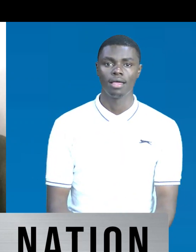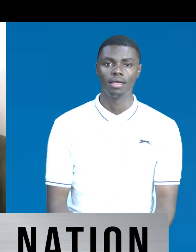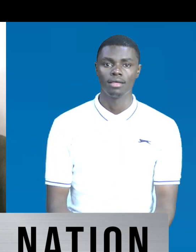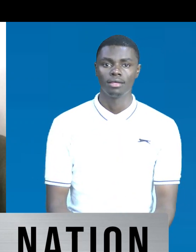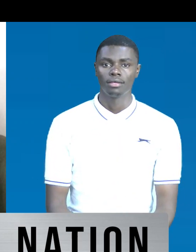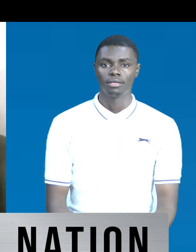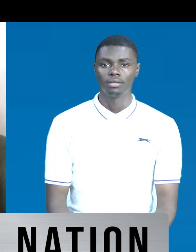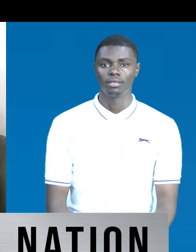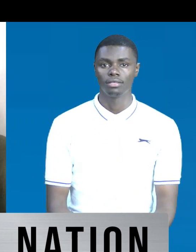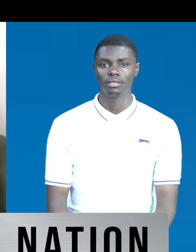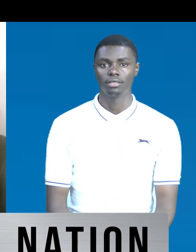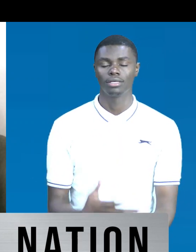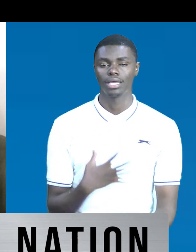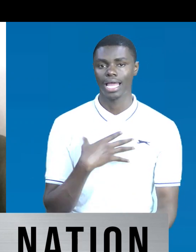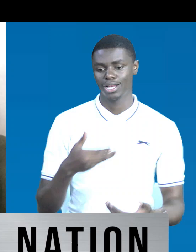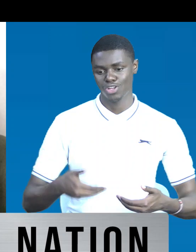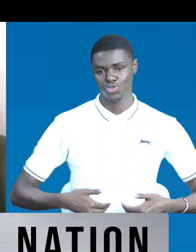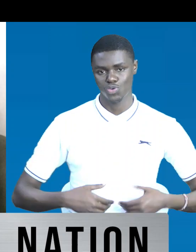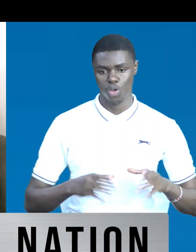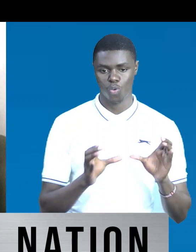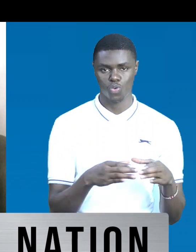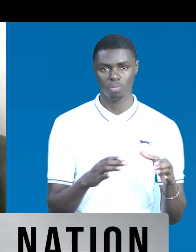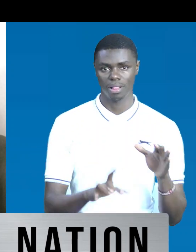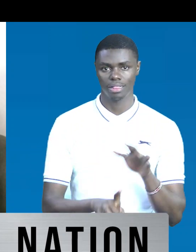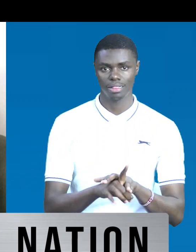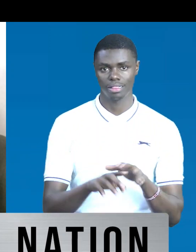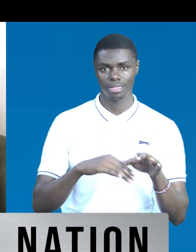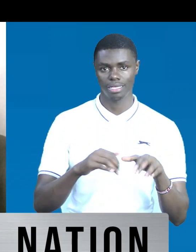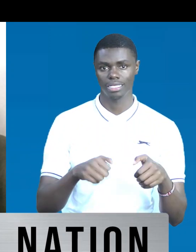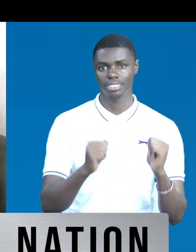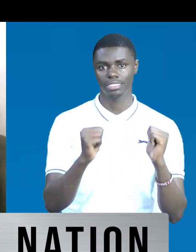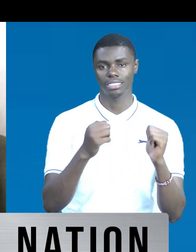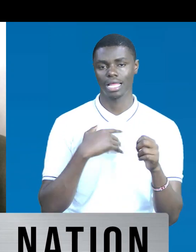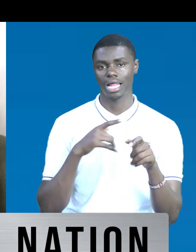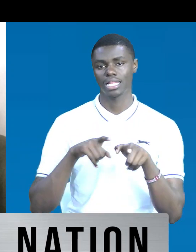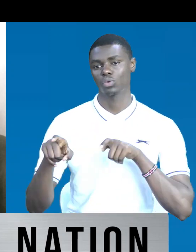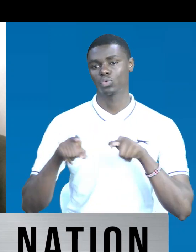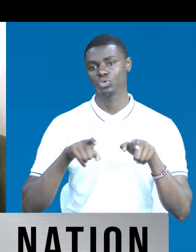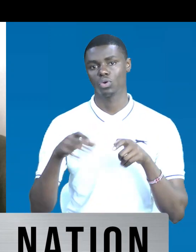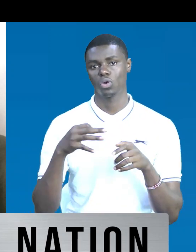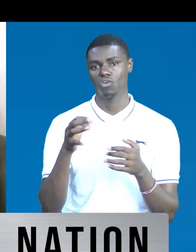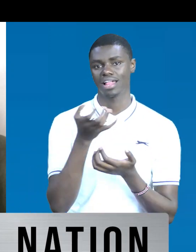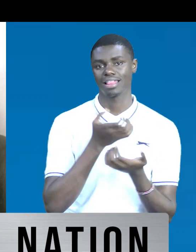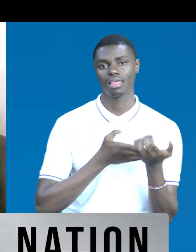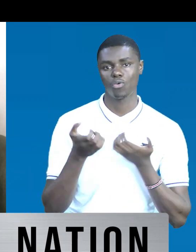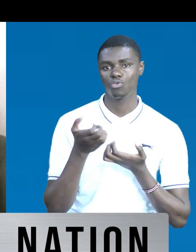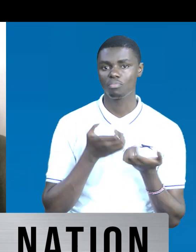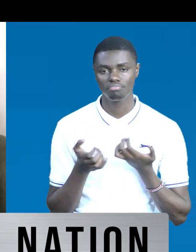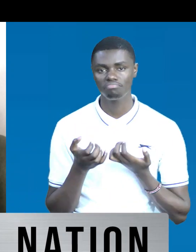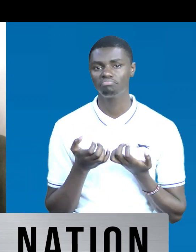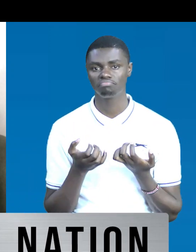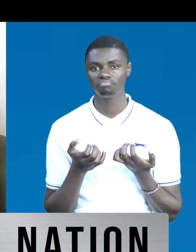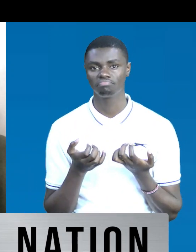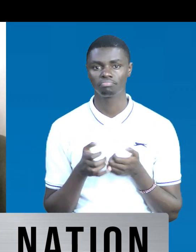proliferation of youth gangs in the street and control of the economy,